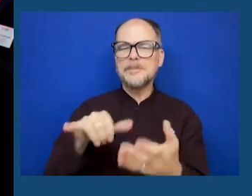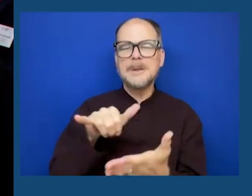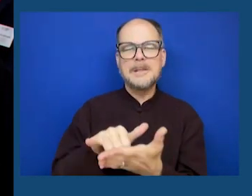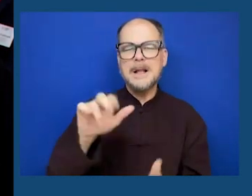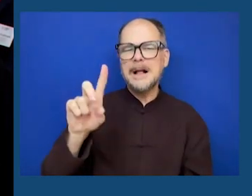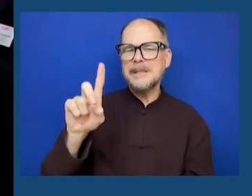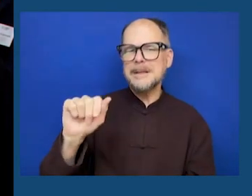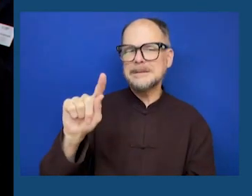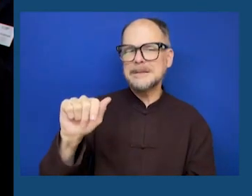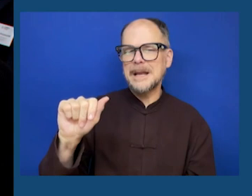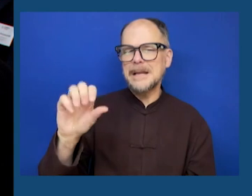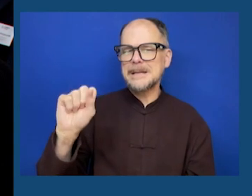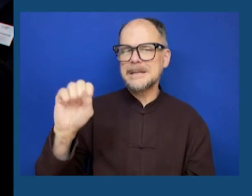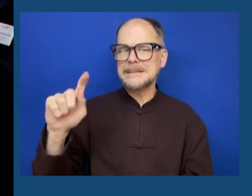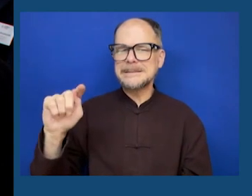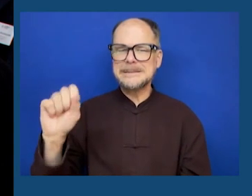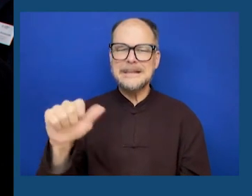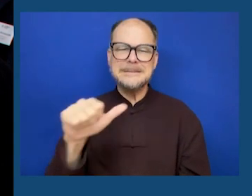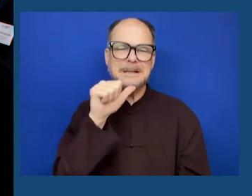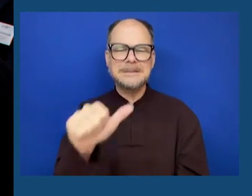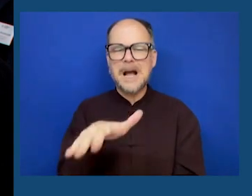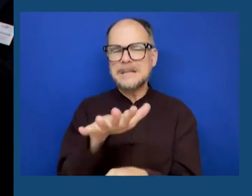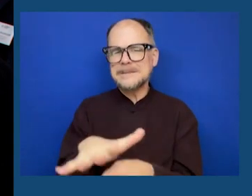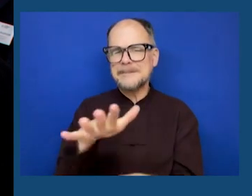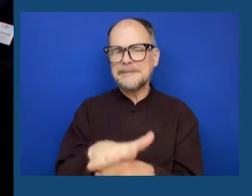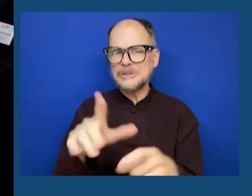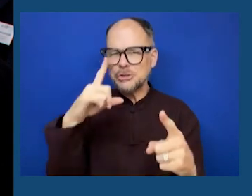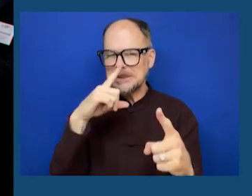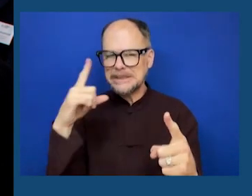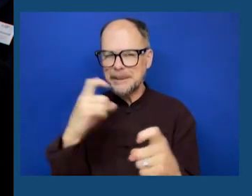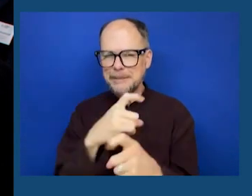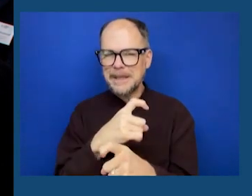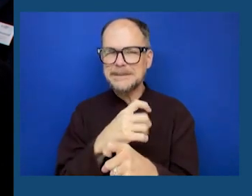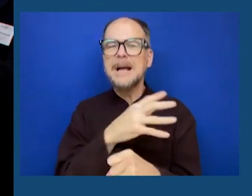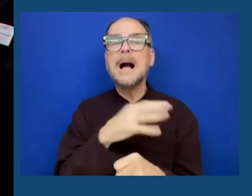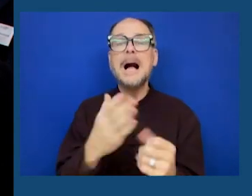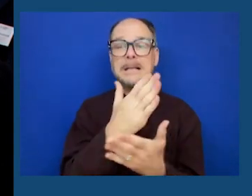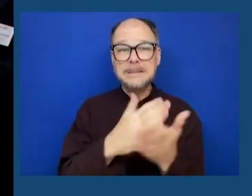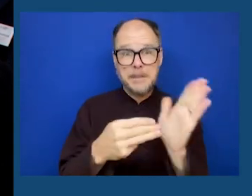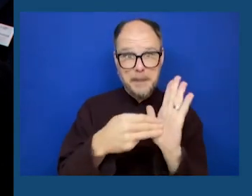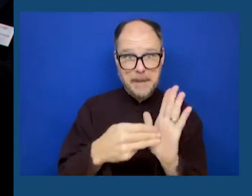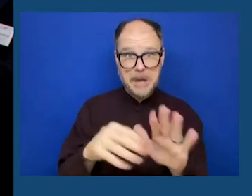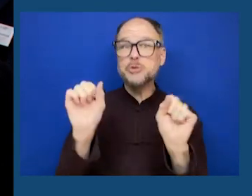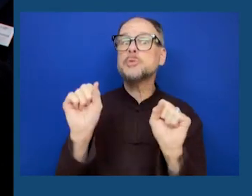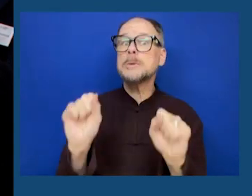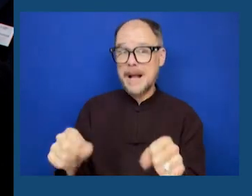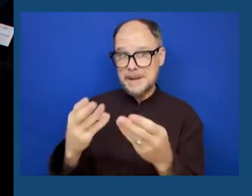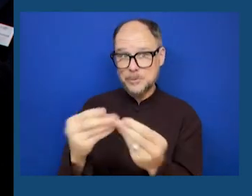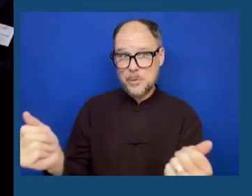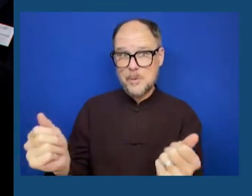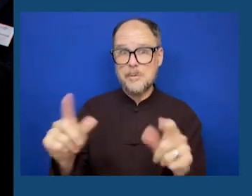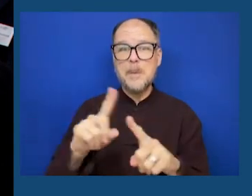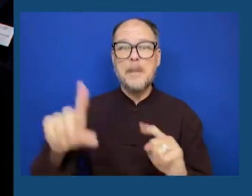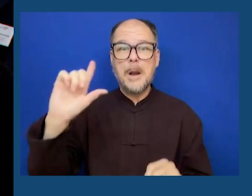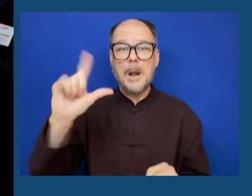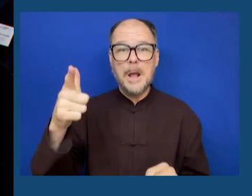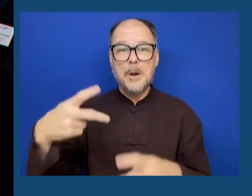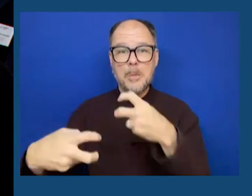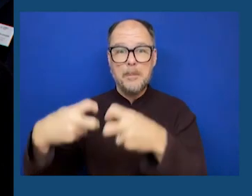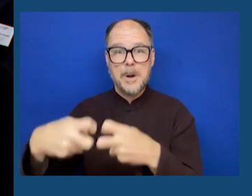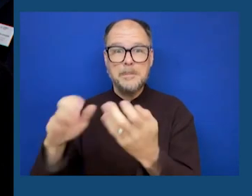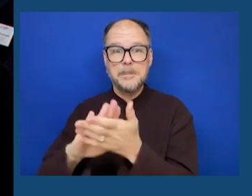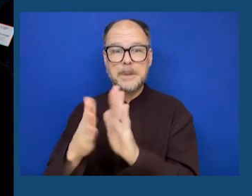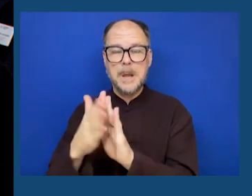and smaller models are okay to solve those problems. But as the problems become more complex, and as you increase the model set